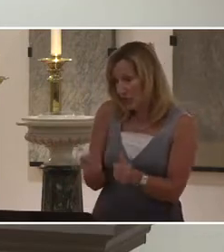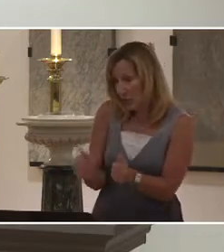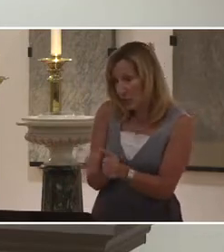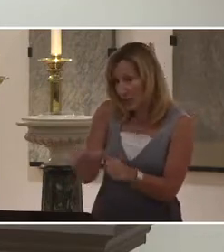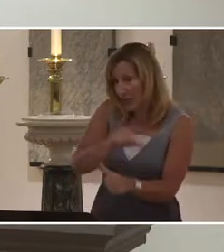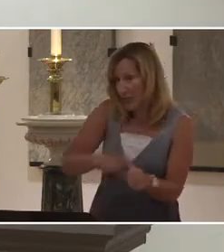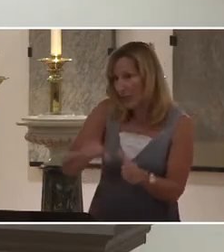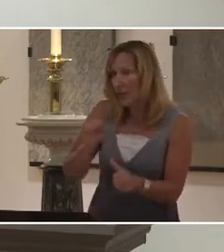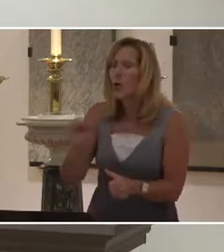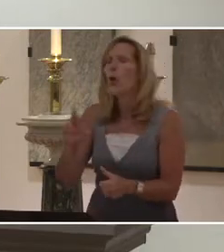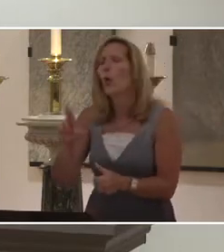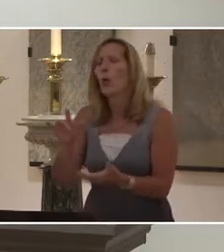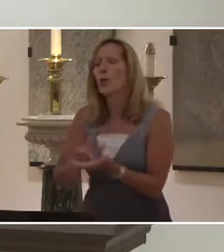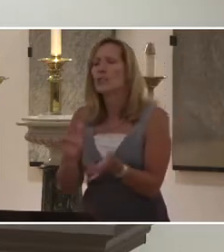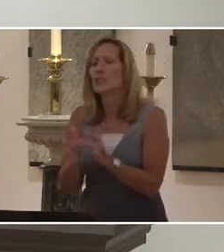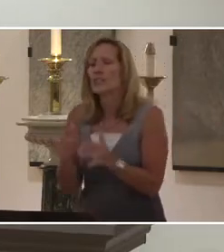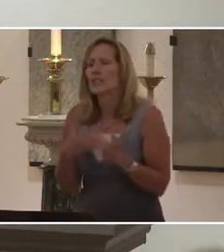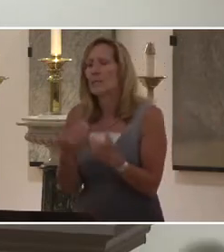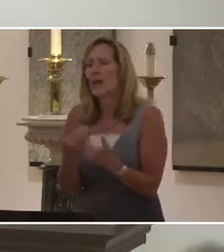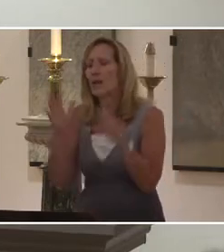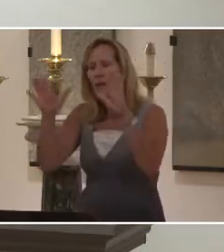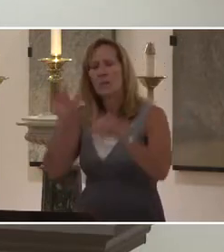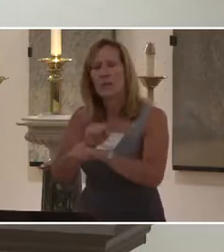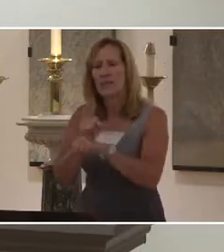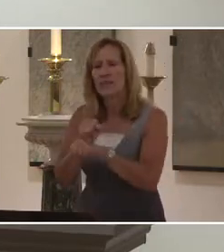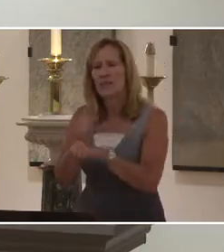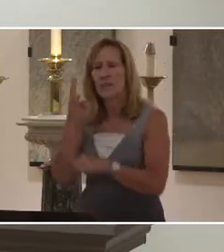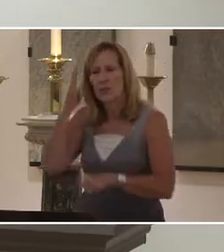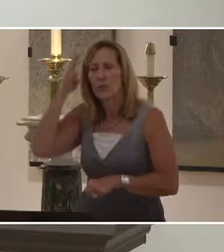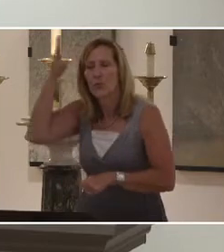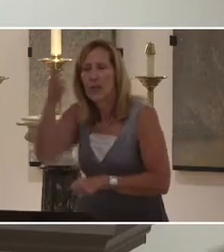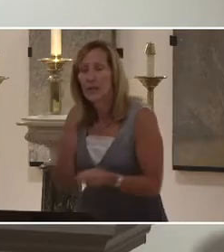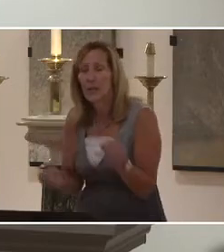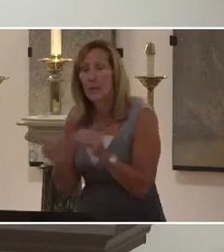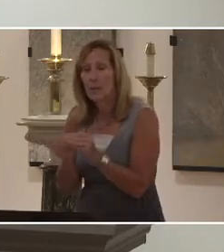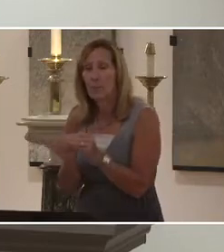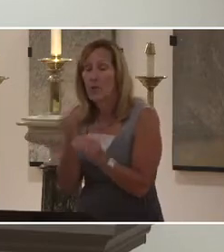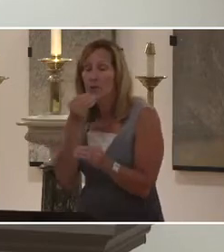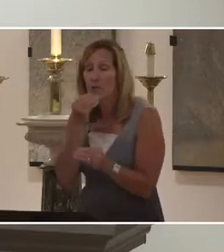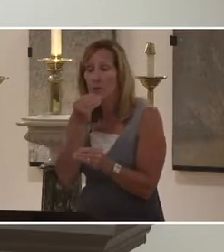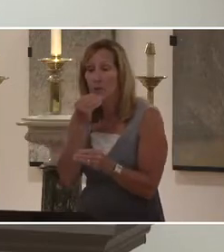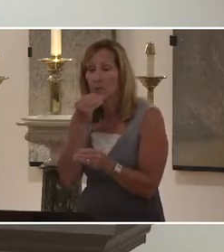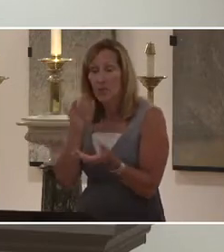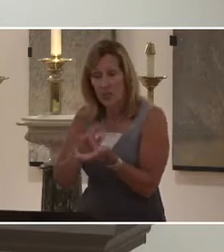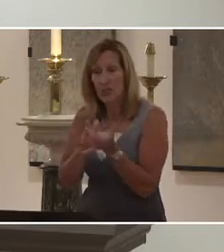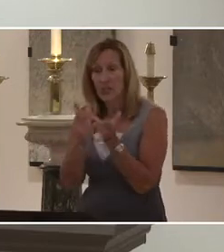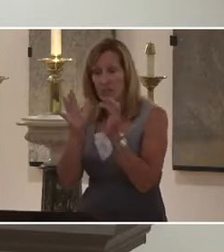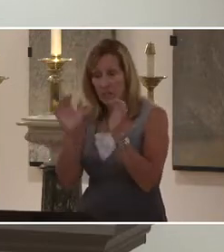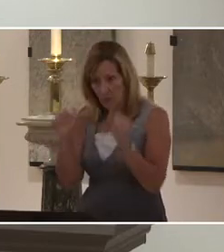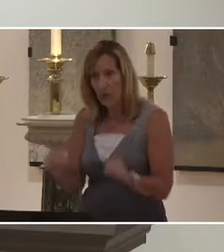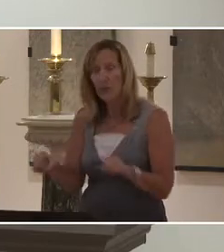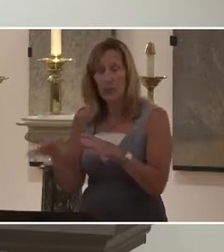Or did Jesus somehow miraculously create more food, which he could do?